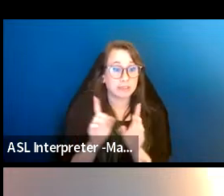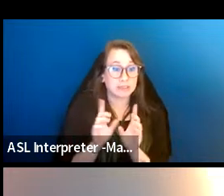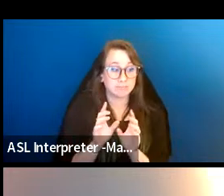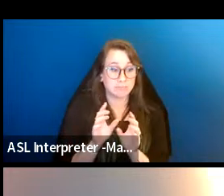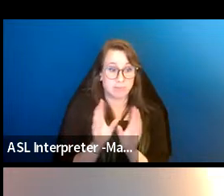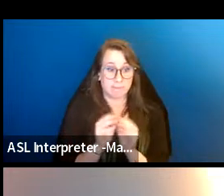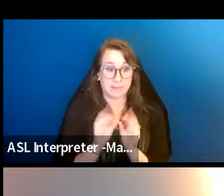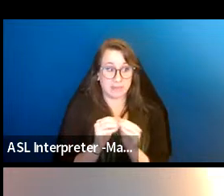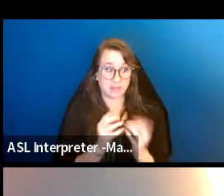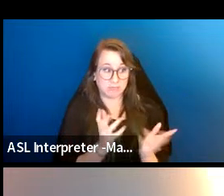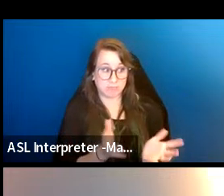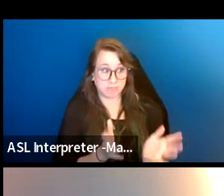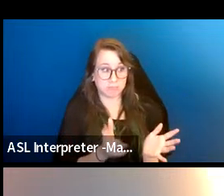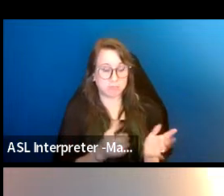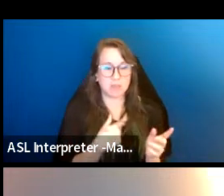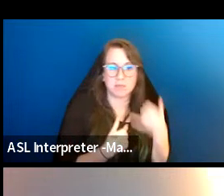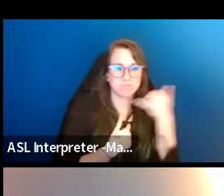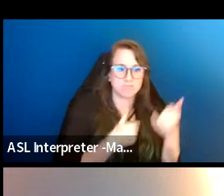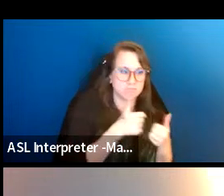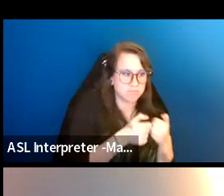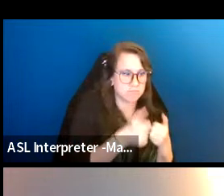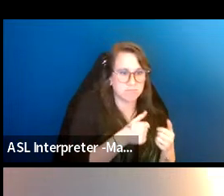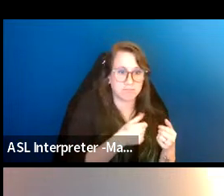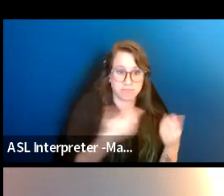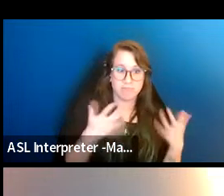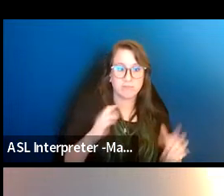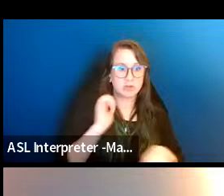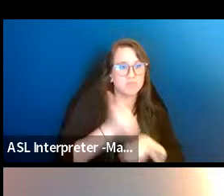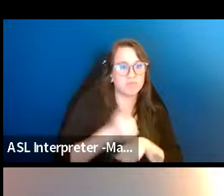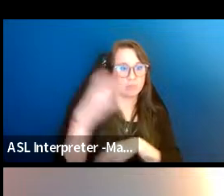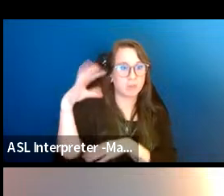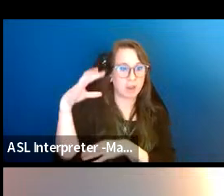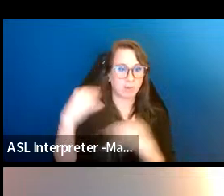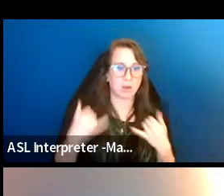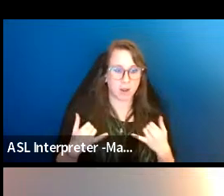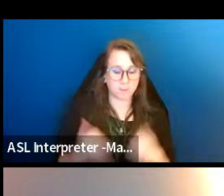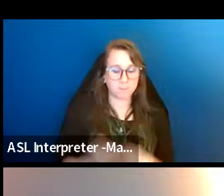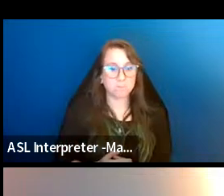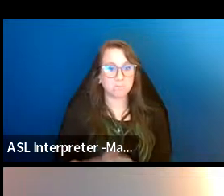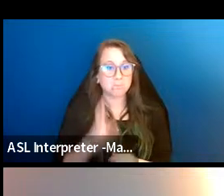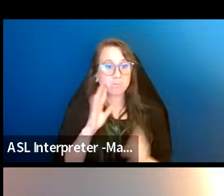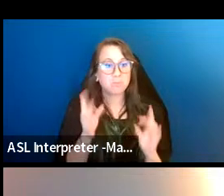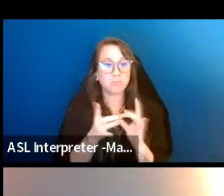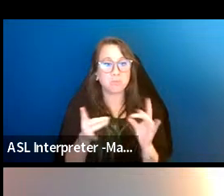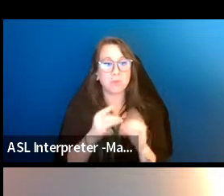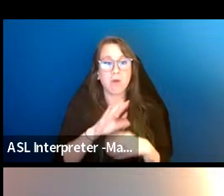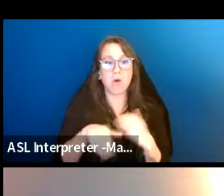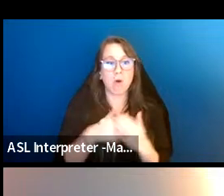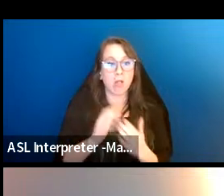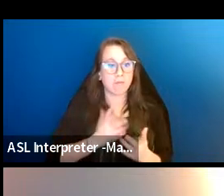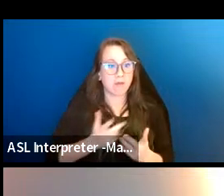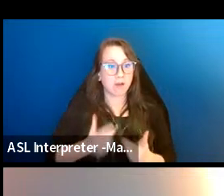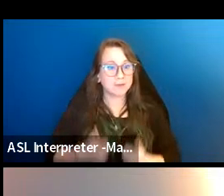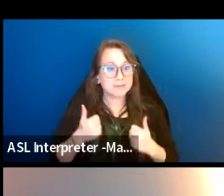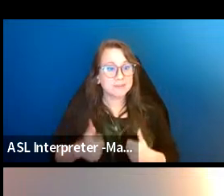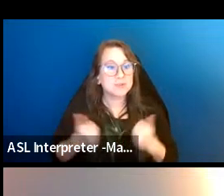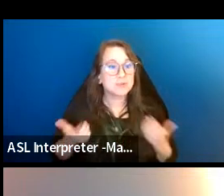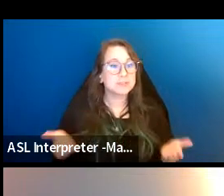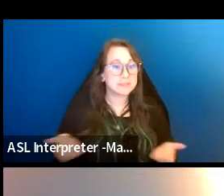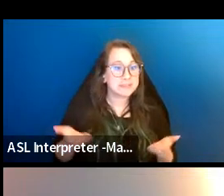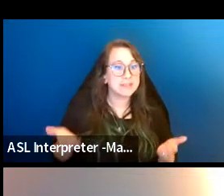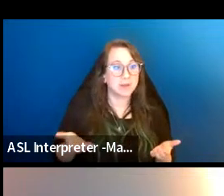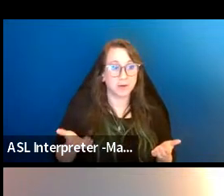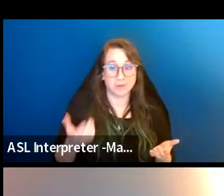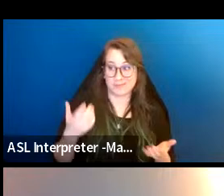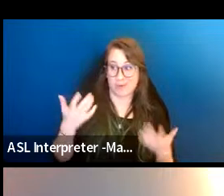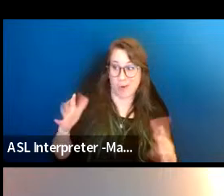texting. And so I'm very thankful that we do have that camera there. I'd like to say to all of our constituents here that just because we have that